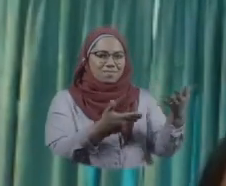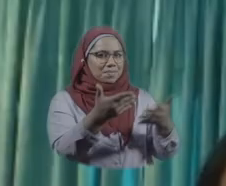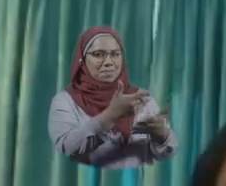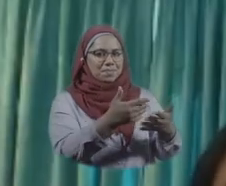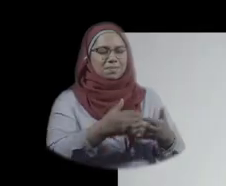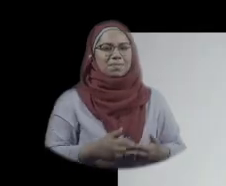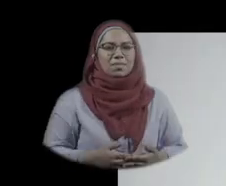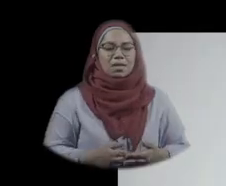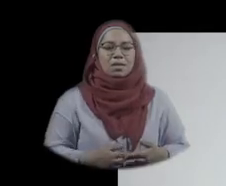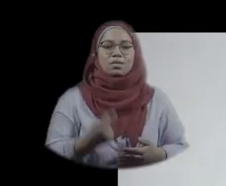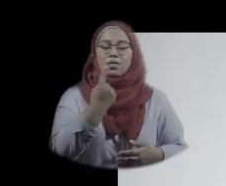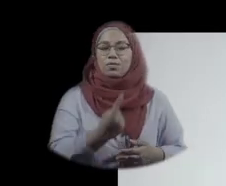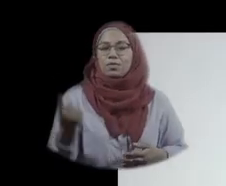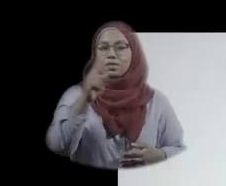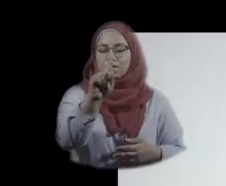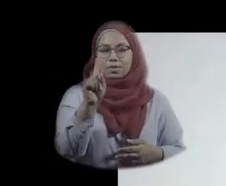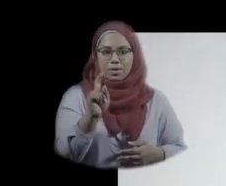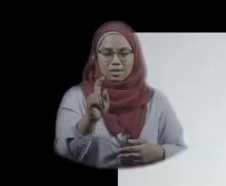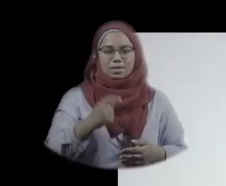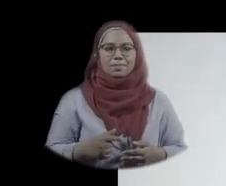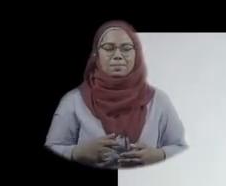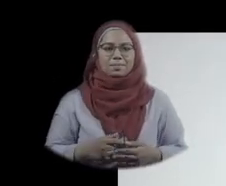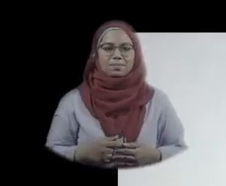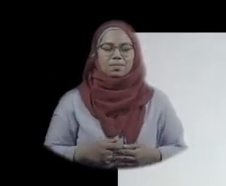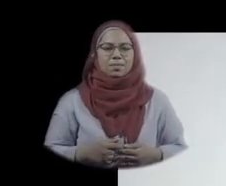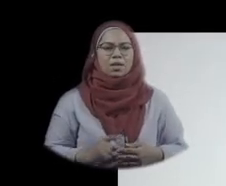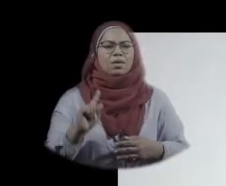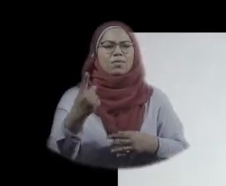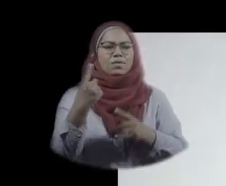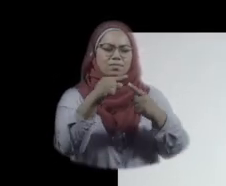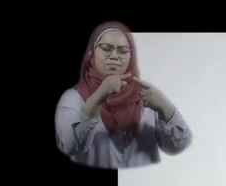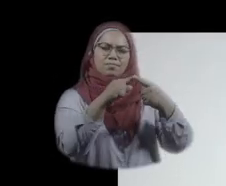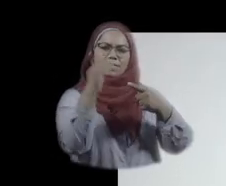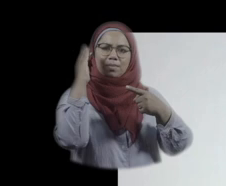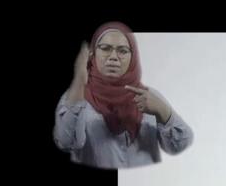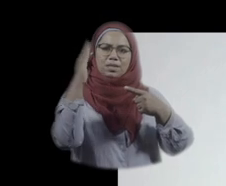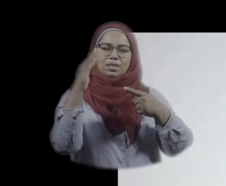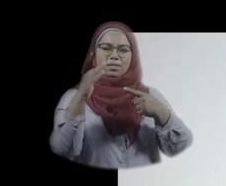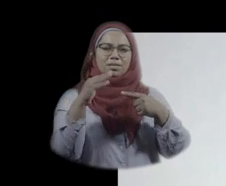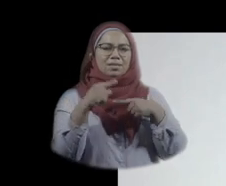so, like a recap. Alright, so furatham sawal. Ei furatham episode abehegotum,